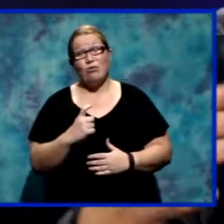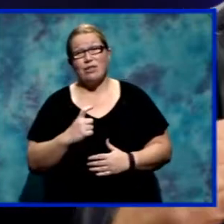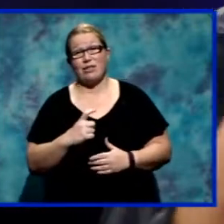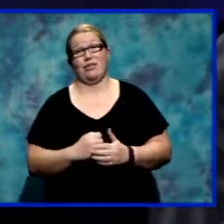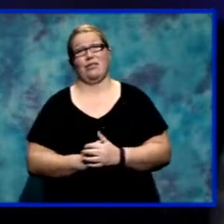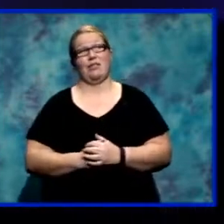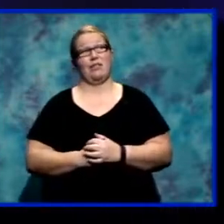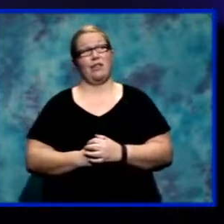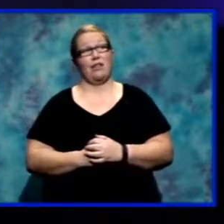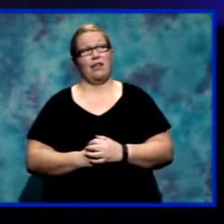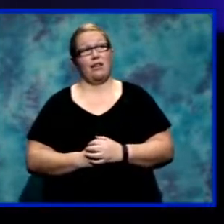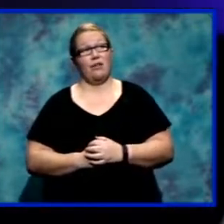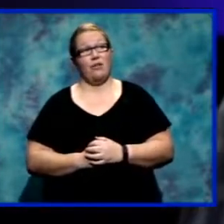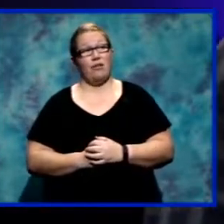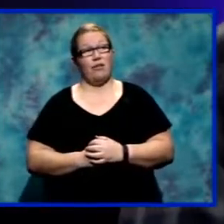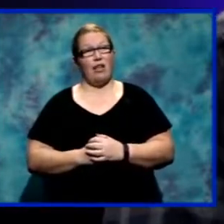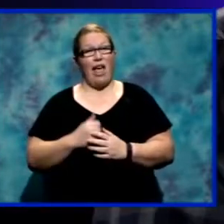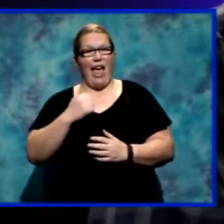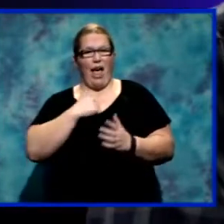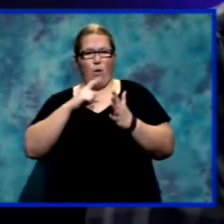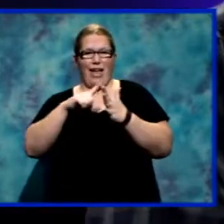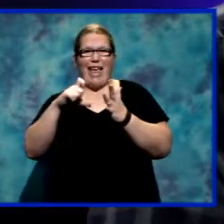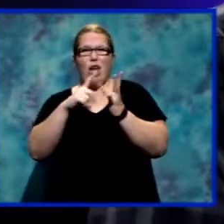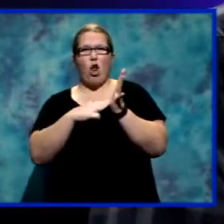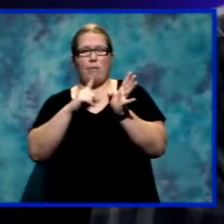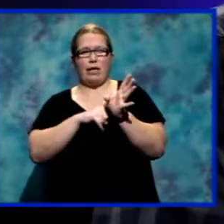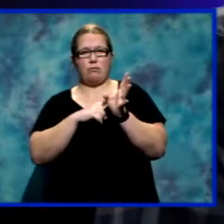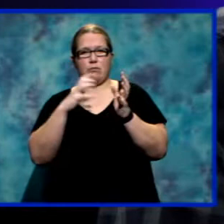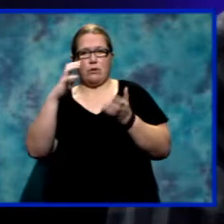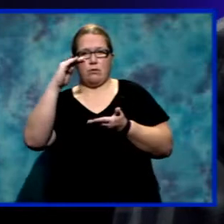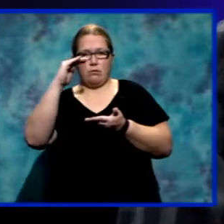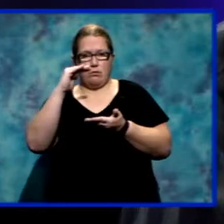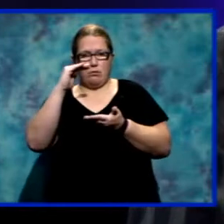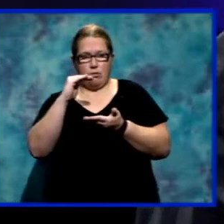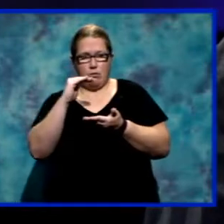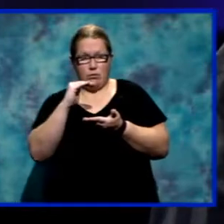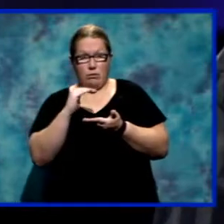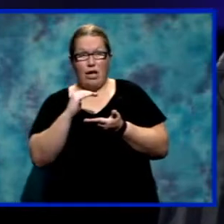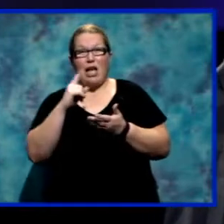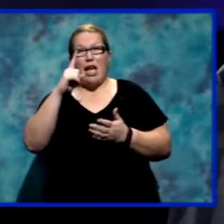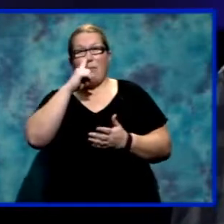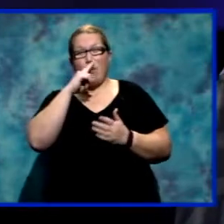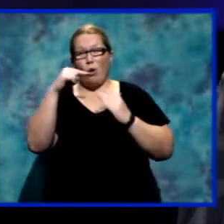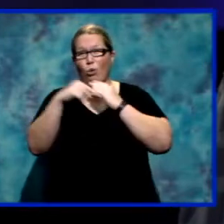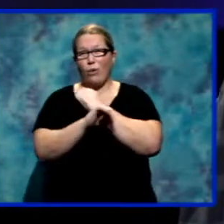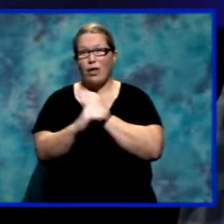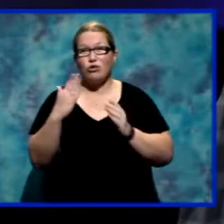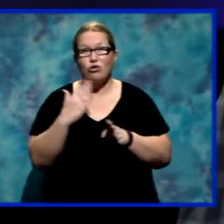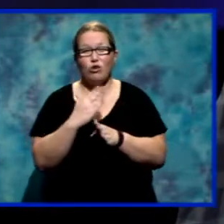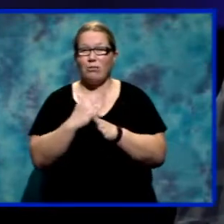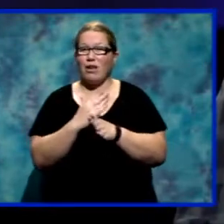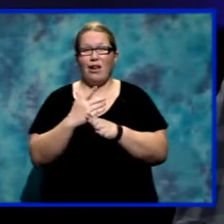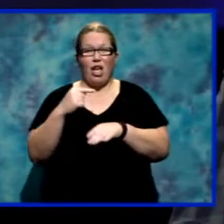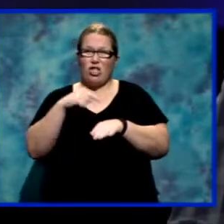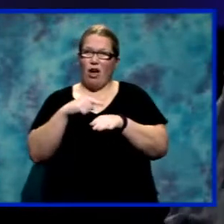our economy contracts, not that we're in recession yet, but People are losing jobs. Times are tough out